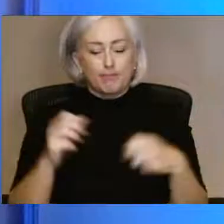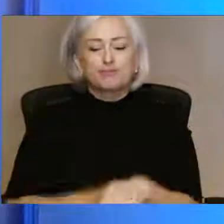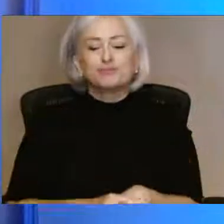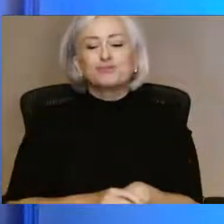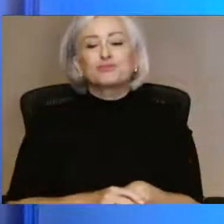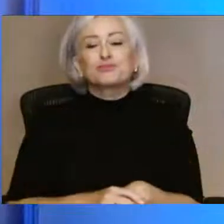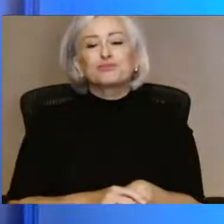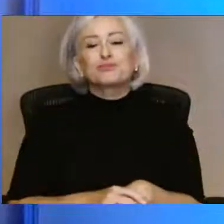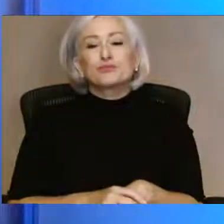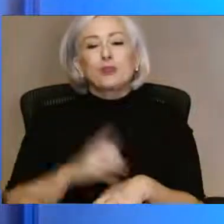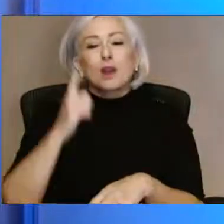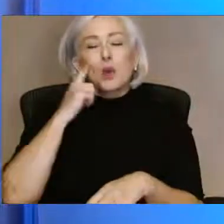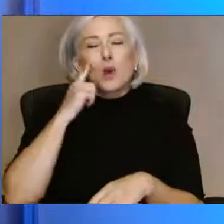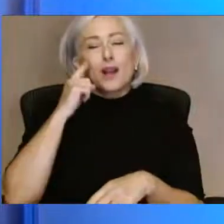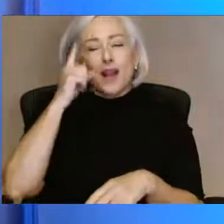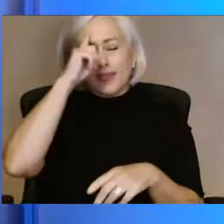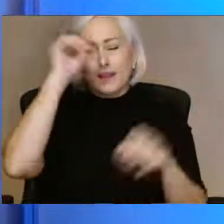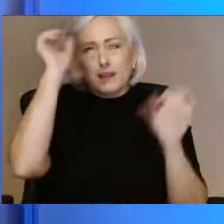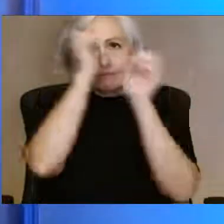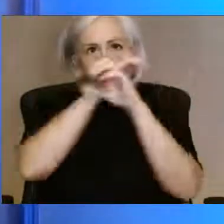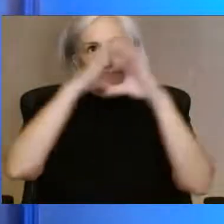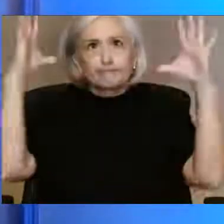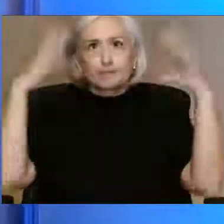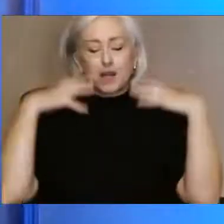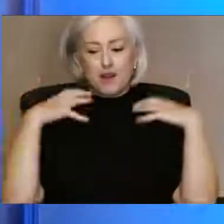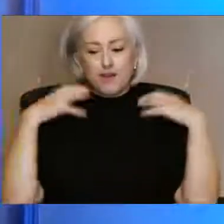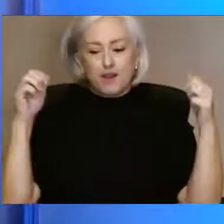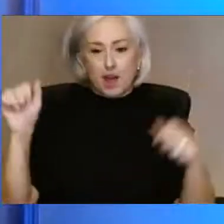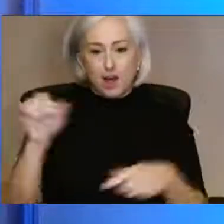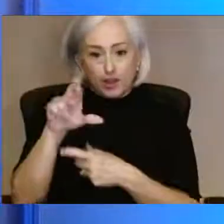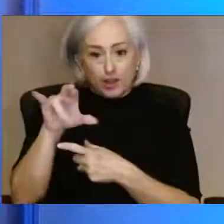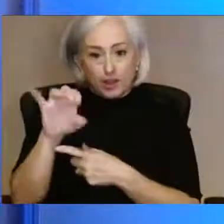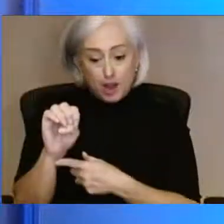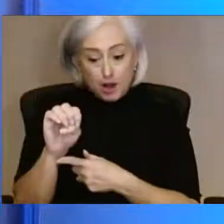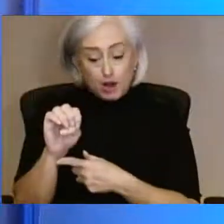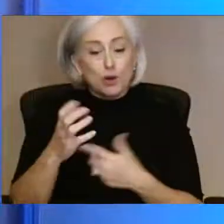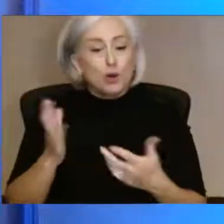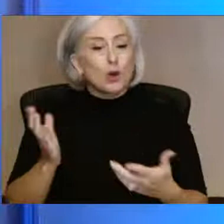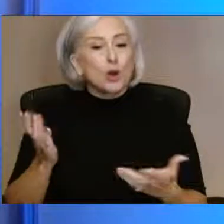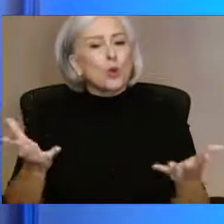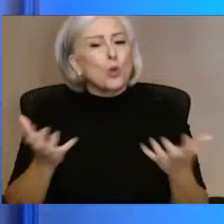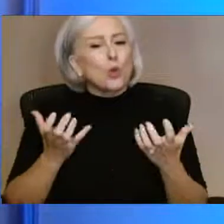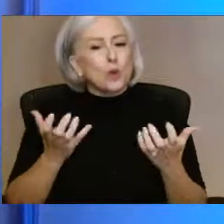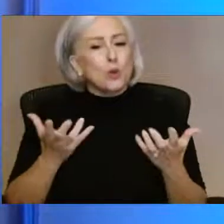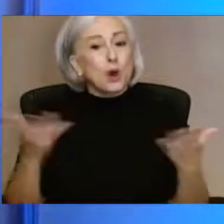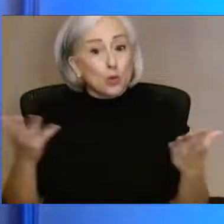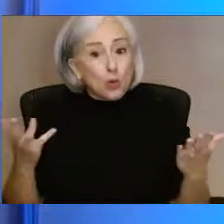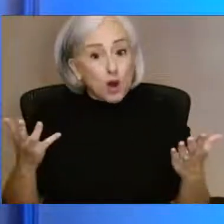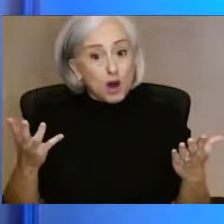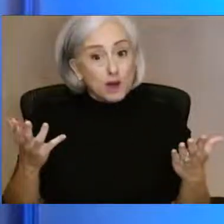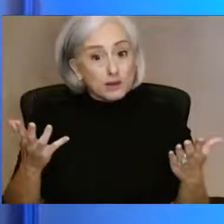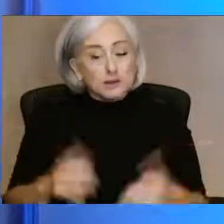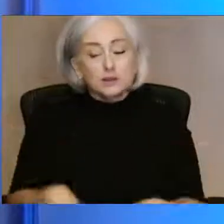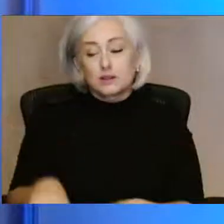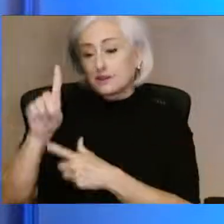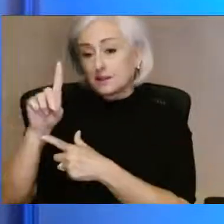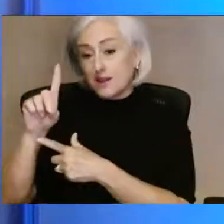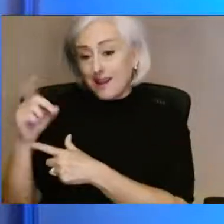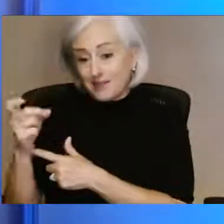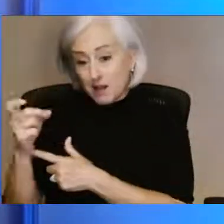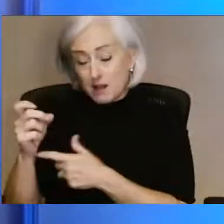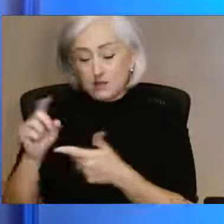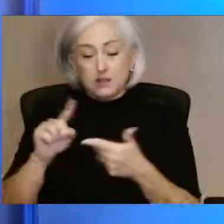in healthcare, the things that we want are things like diagnostics and medicines